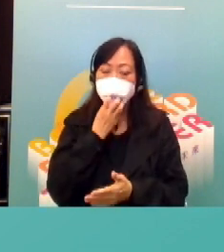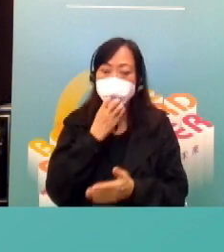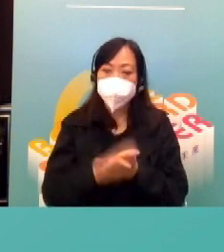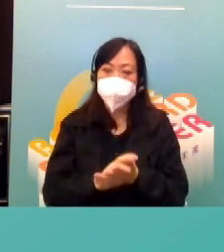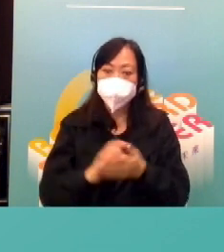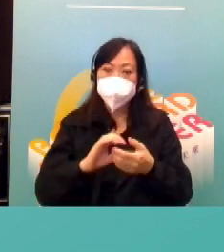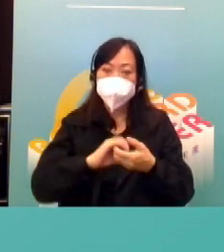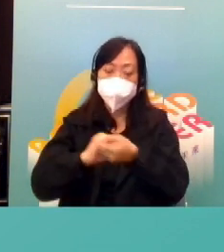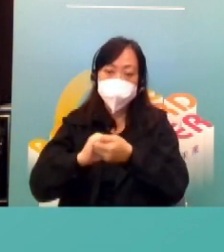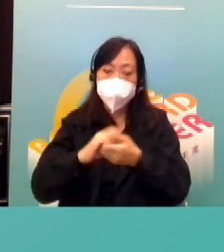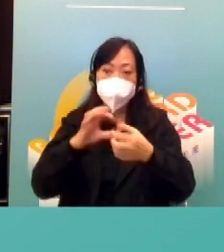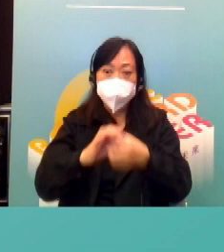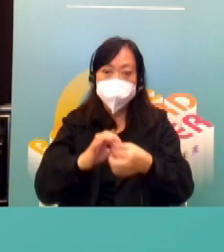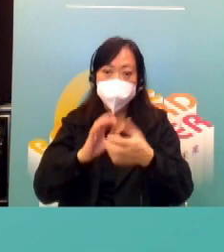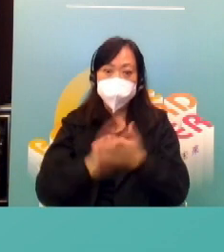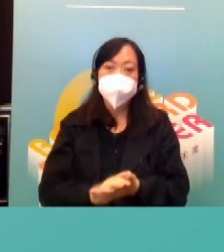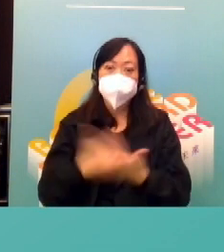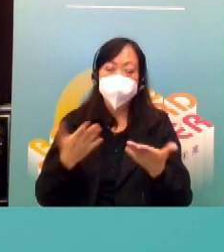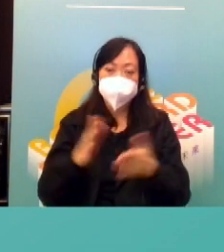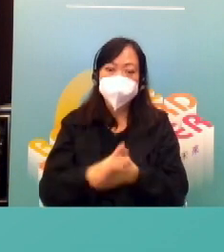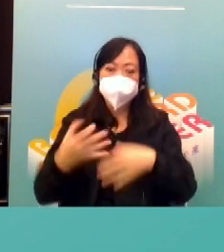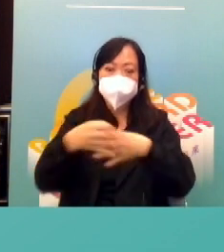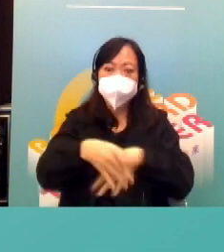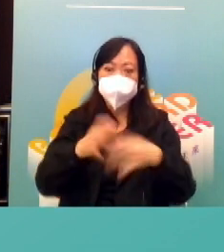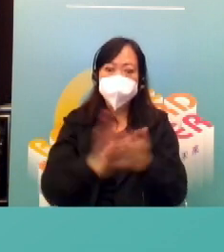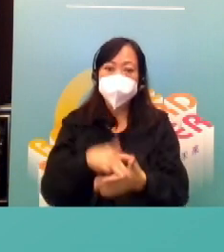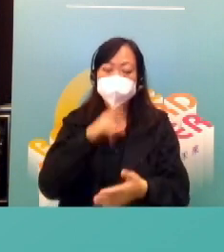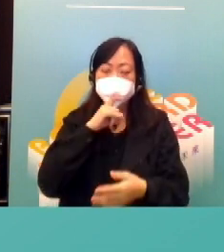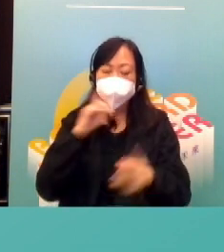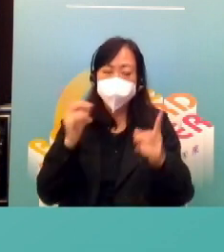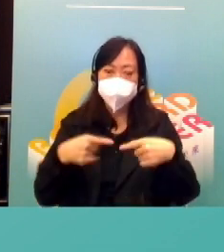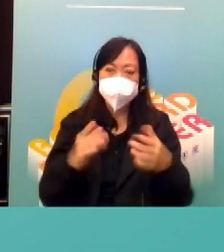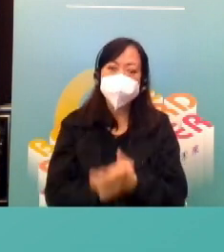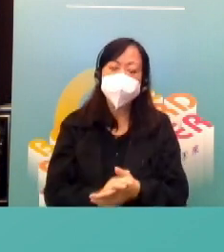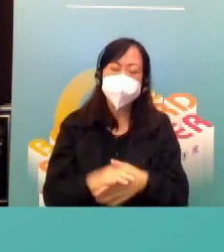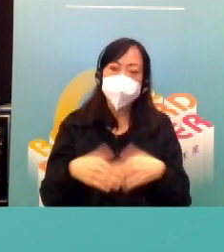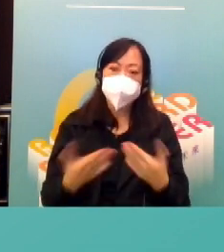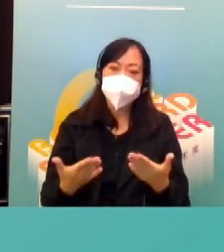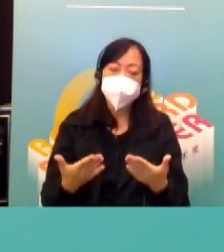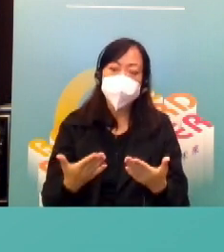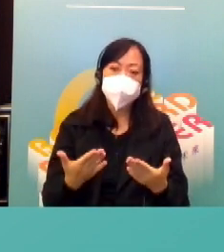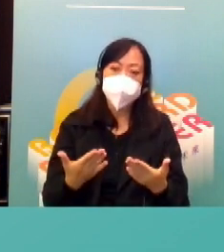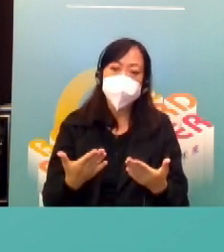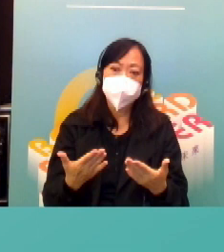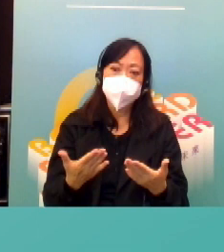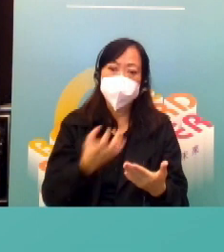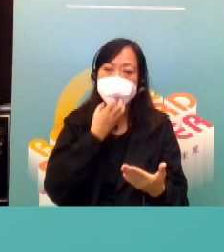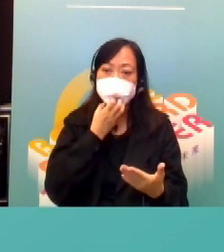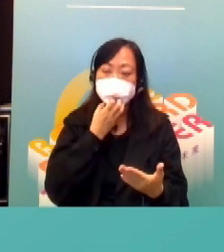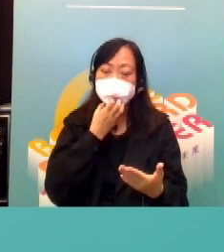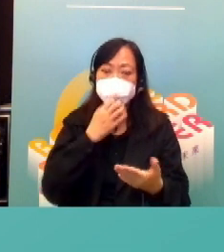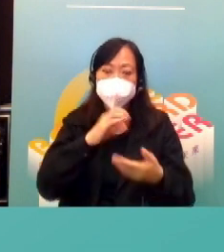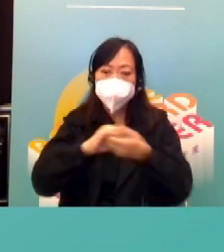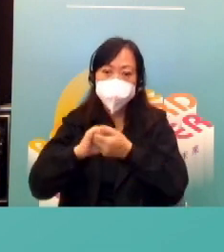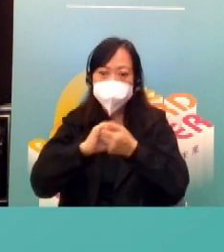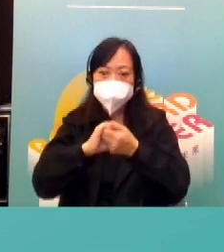the Inclusive Business Guidelines. And we've been very actively working with the economic ministers of ASEAN to kind of now implement them to create this